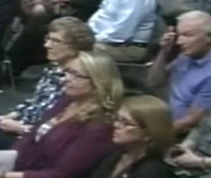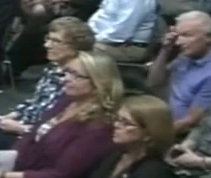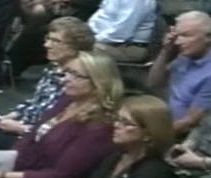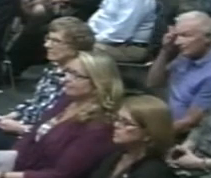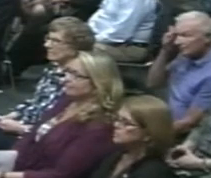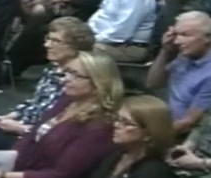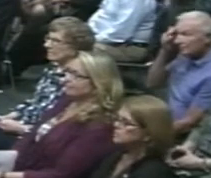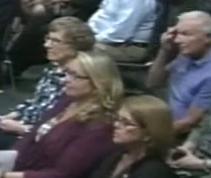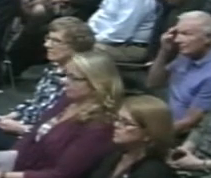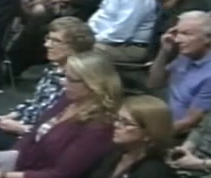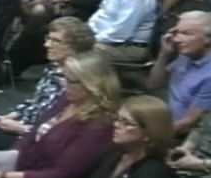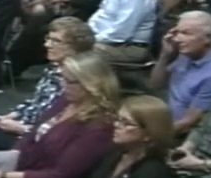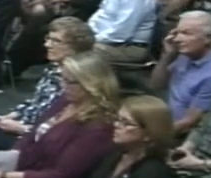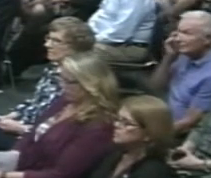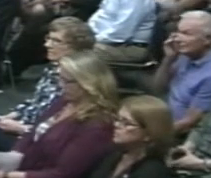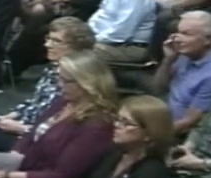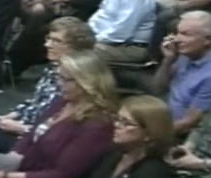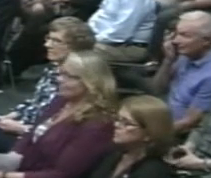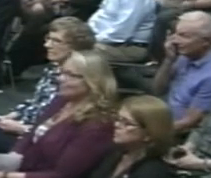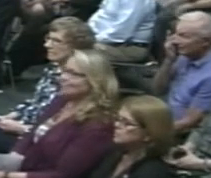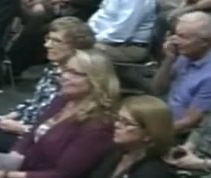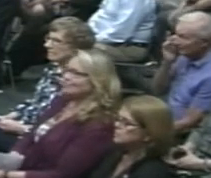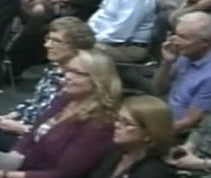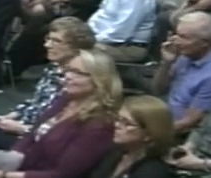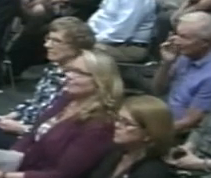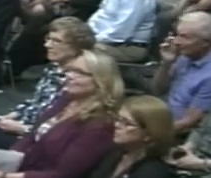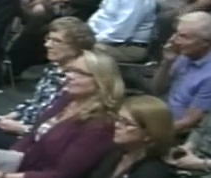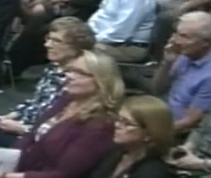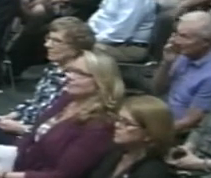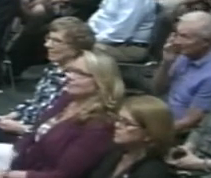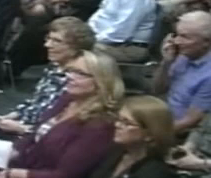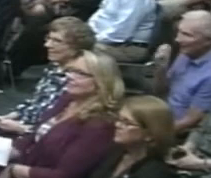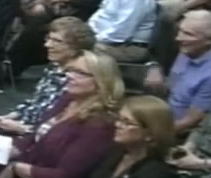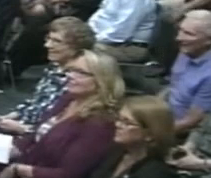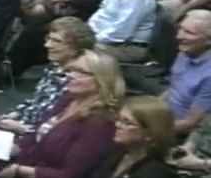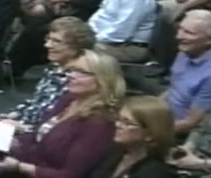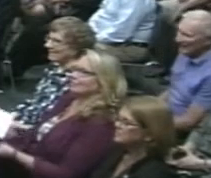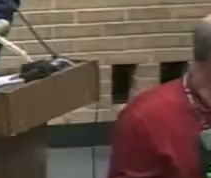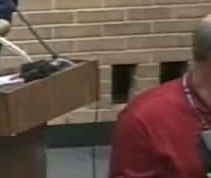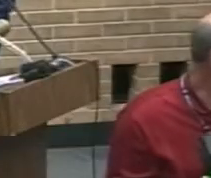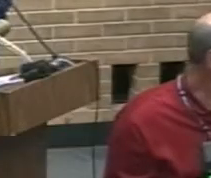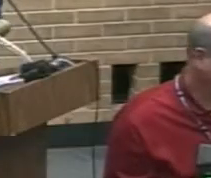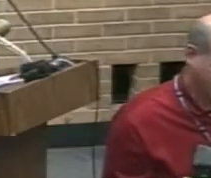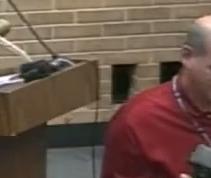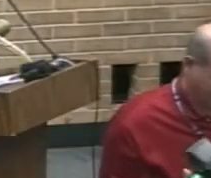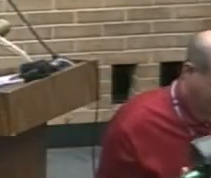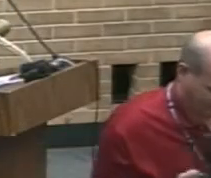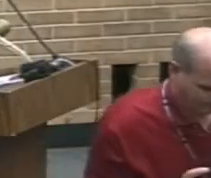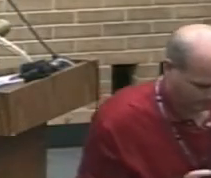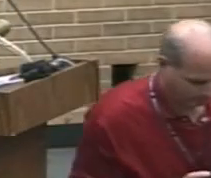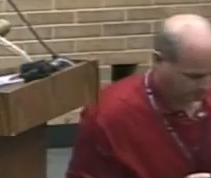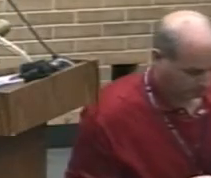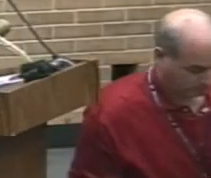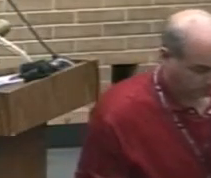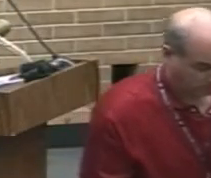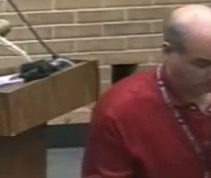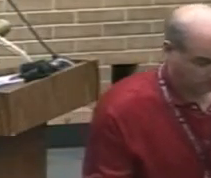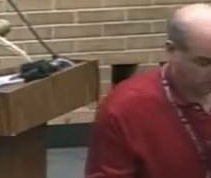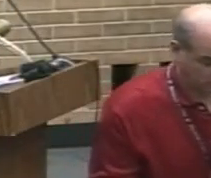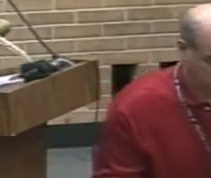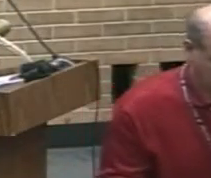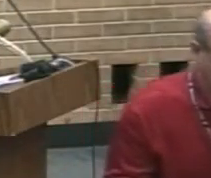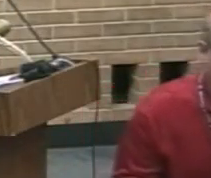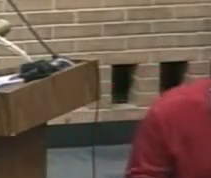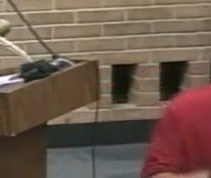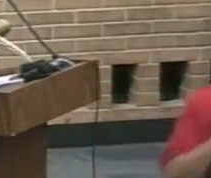Fortunately, we invited everybody except the fire marshal tonight. So we're so pleased to see